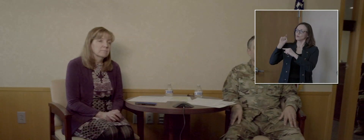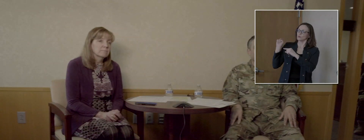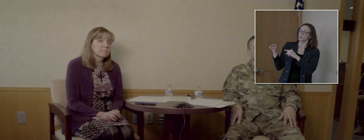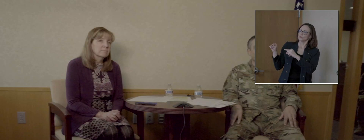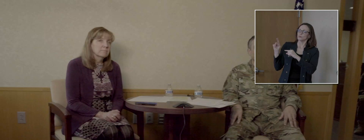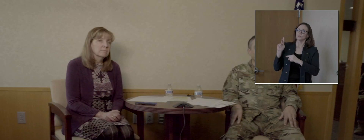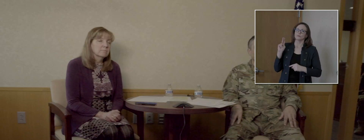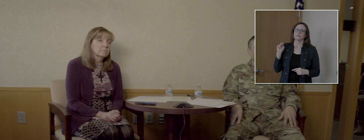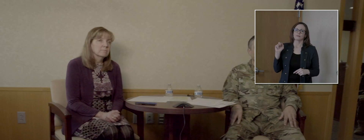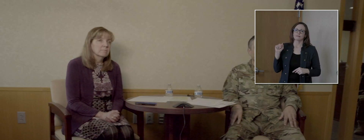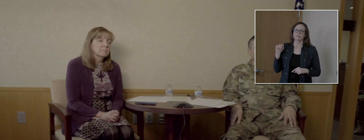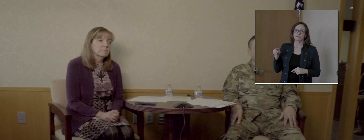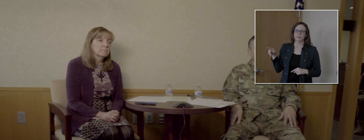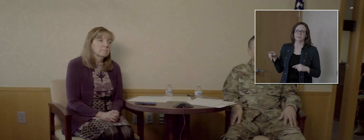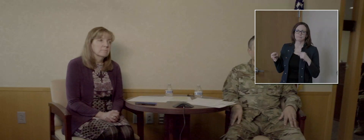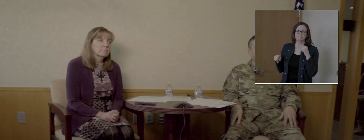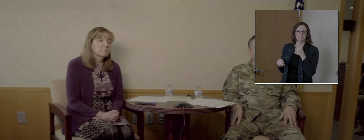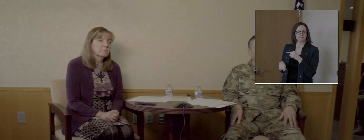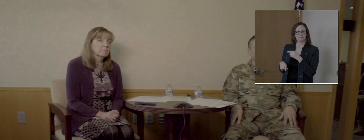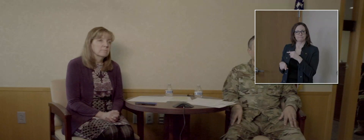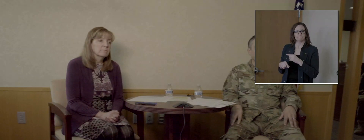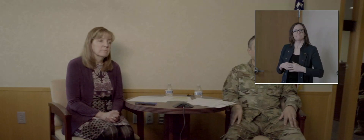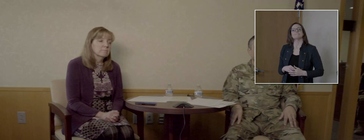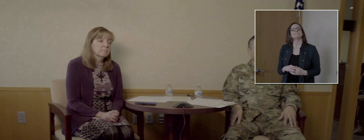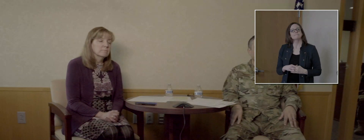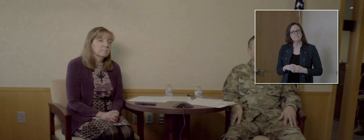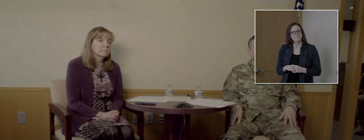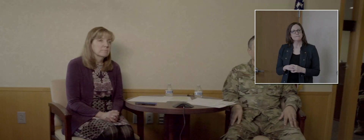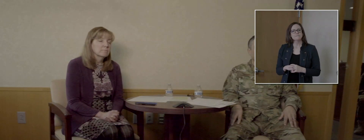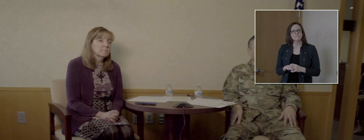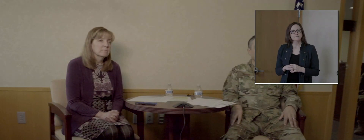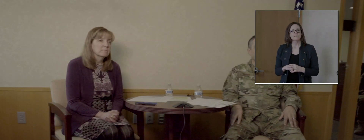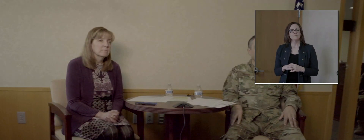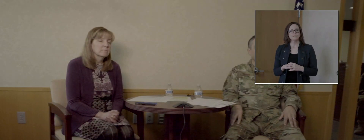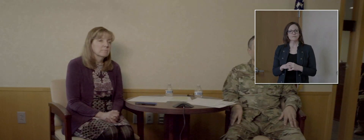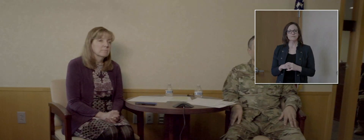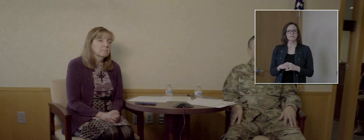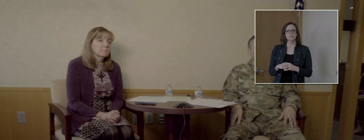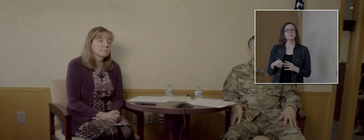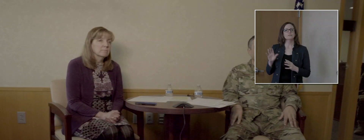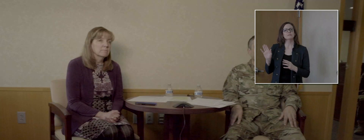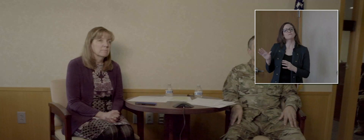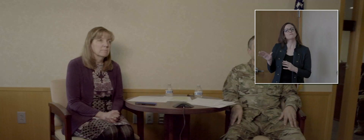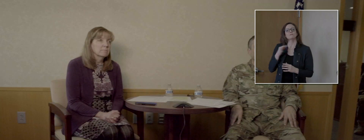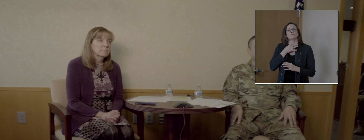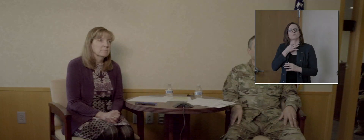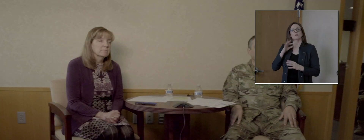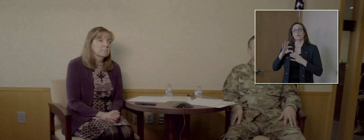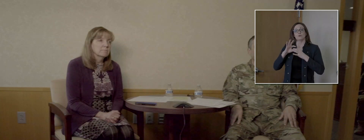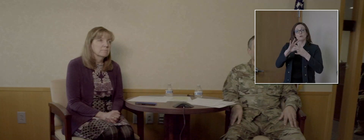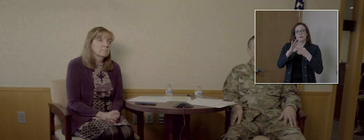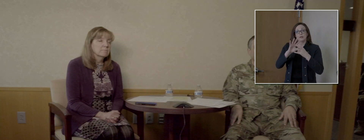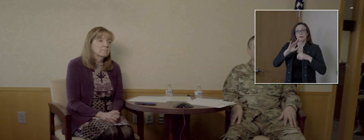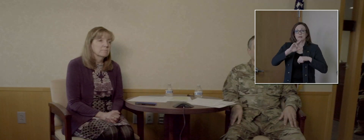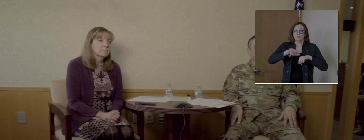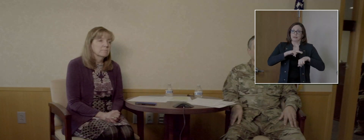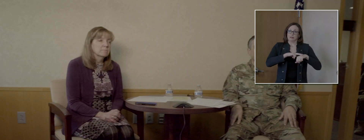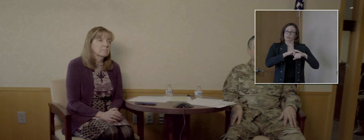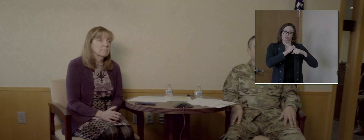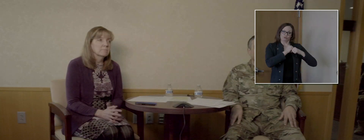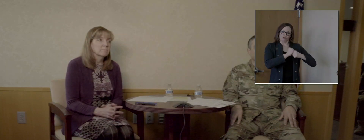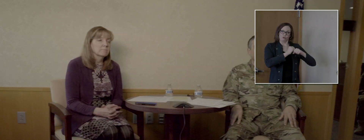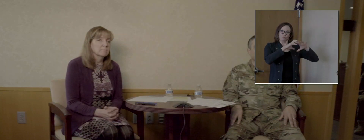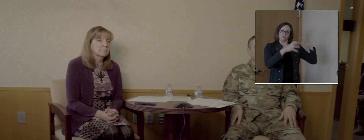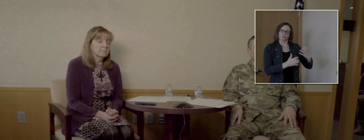discussions or plans in regards to using National Guard troops to supplement correctional officer staff